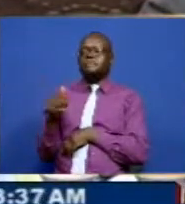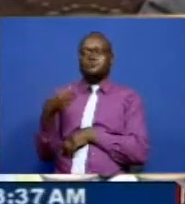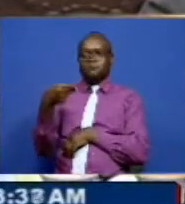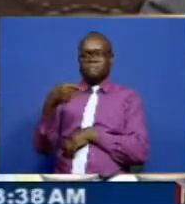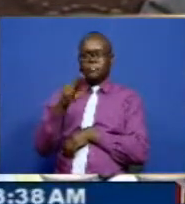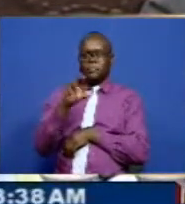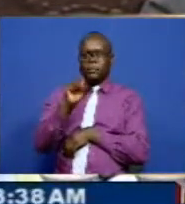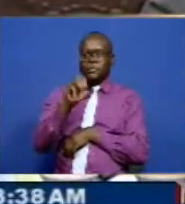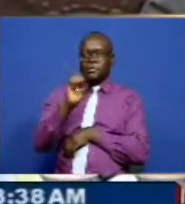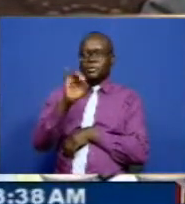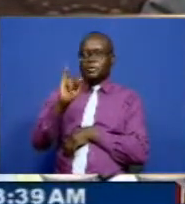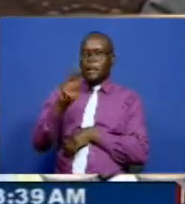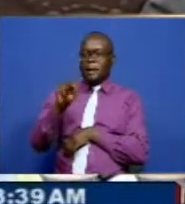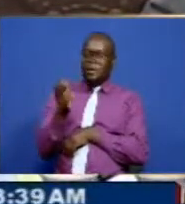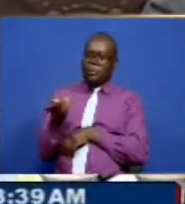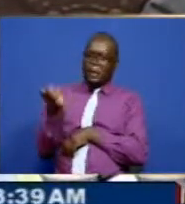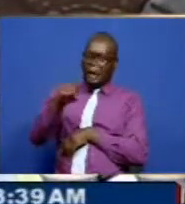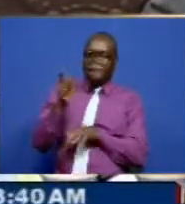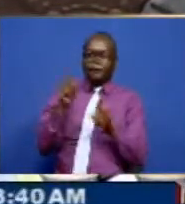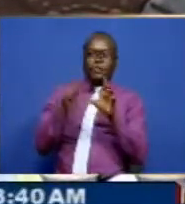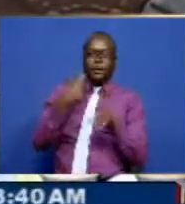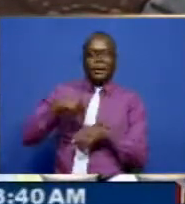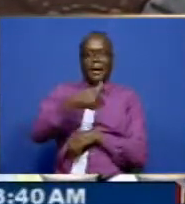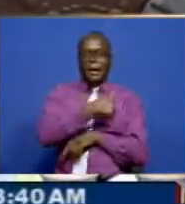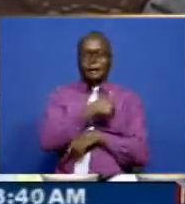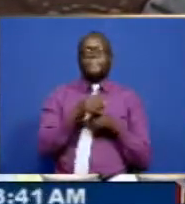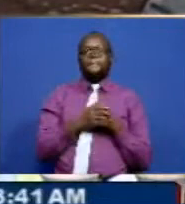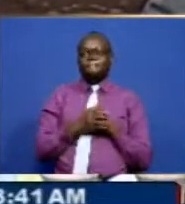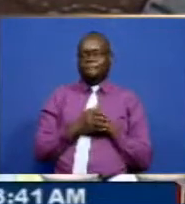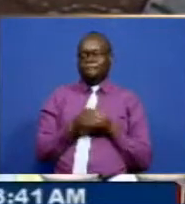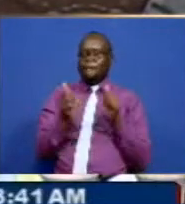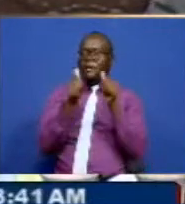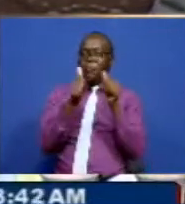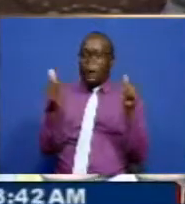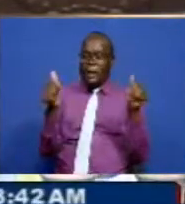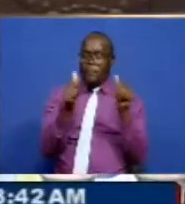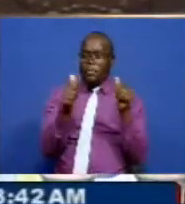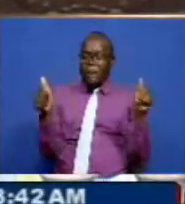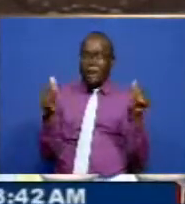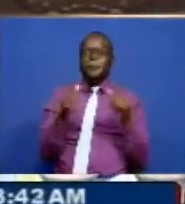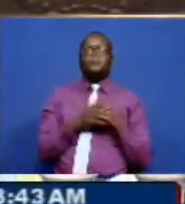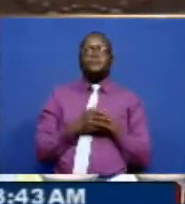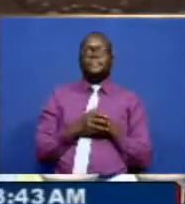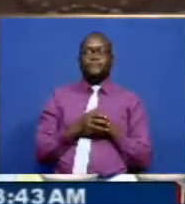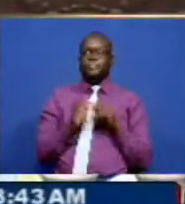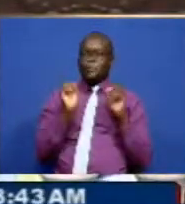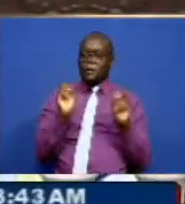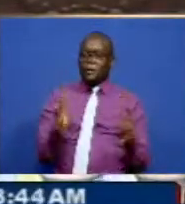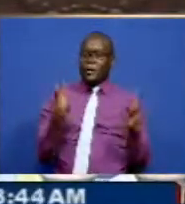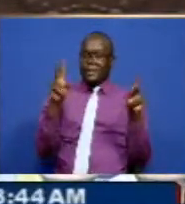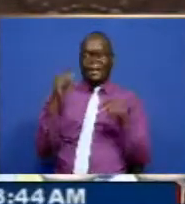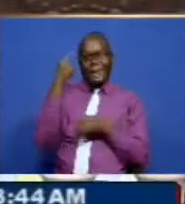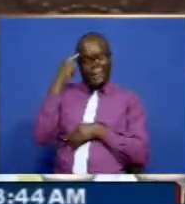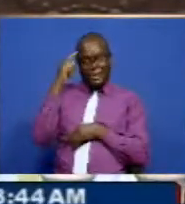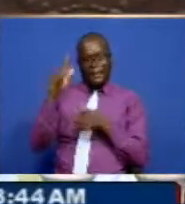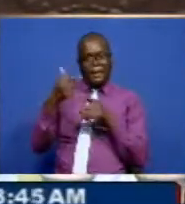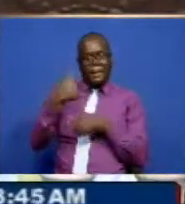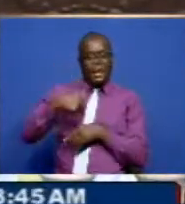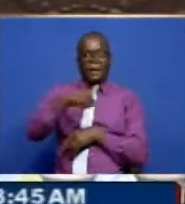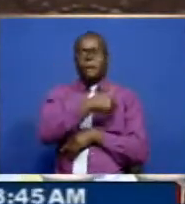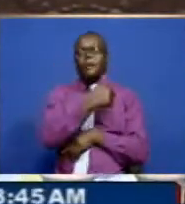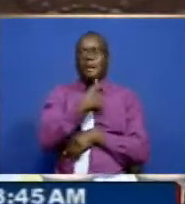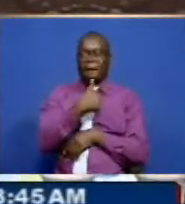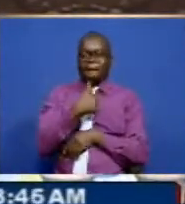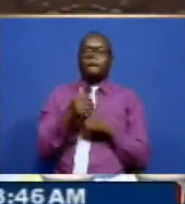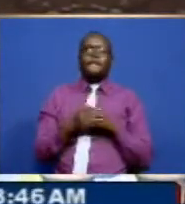very well. Okay, I think then we now go to the side